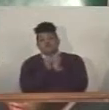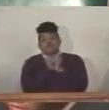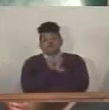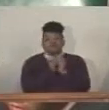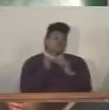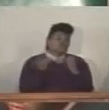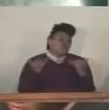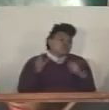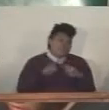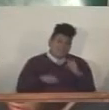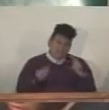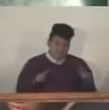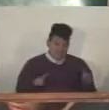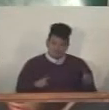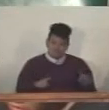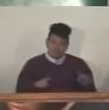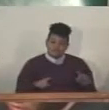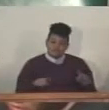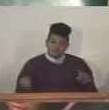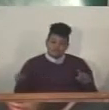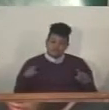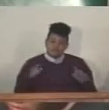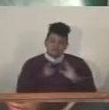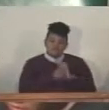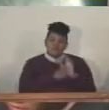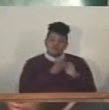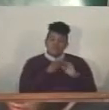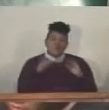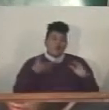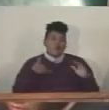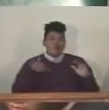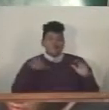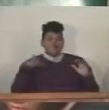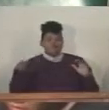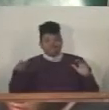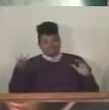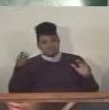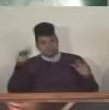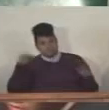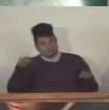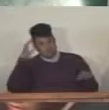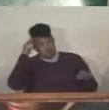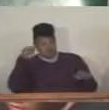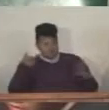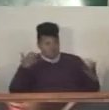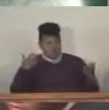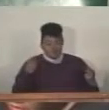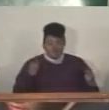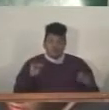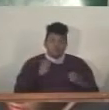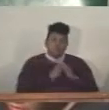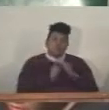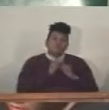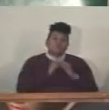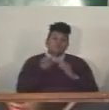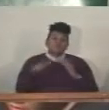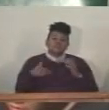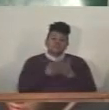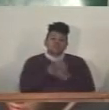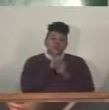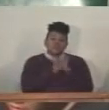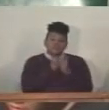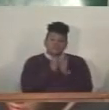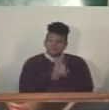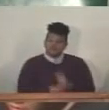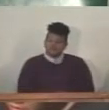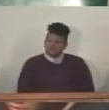payment into consideration. So that will not be an issue. That anticipate will not be an issue. And I'm just noting